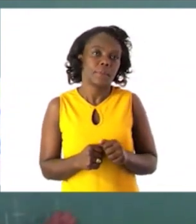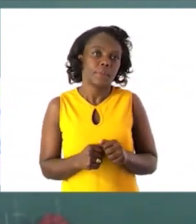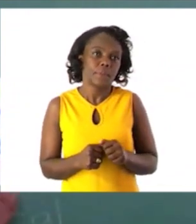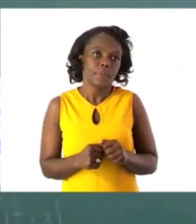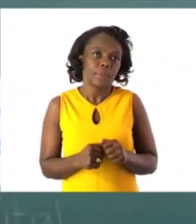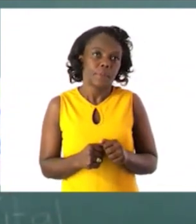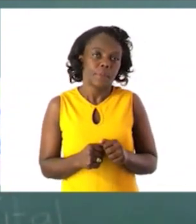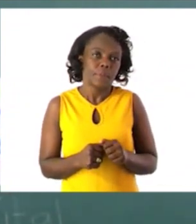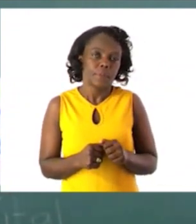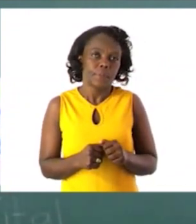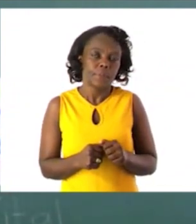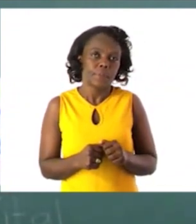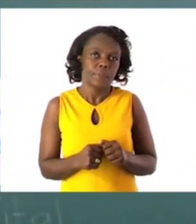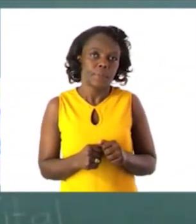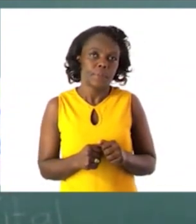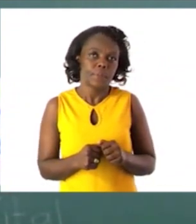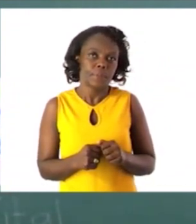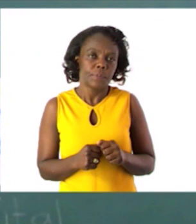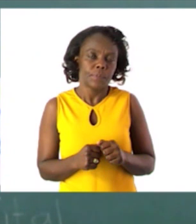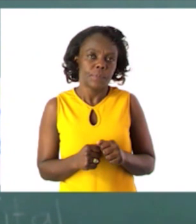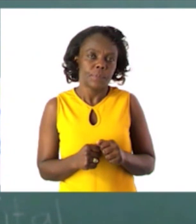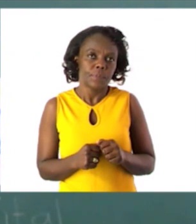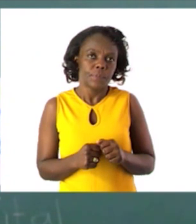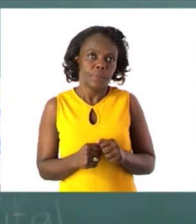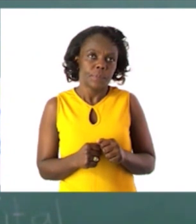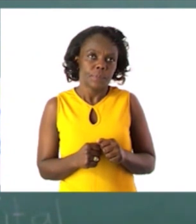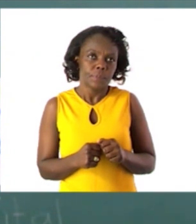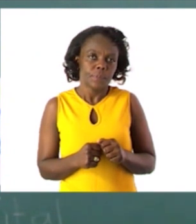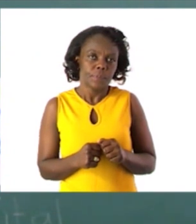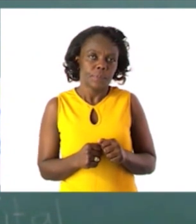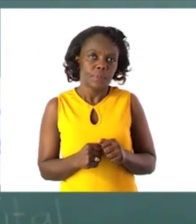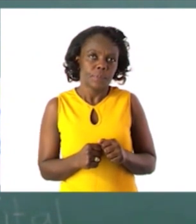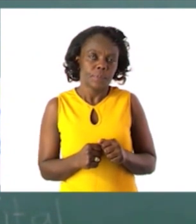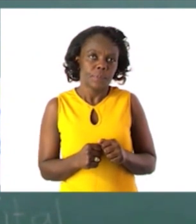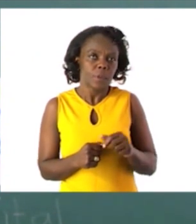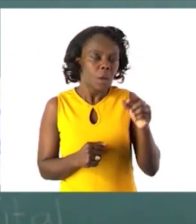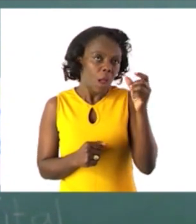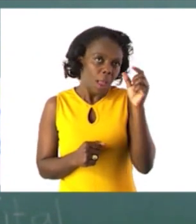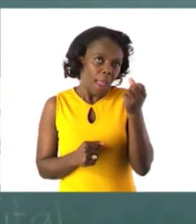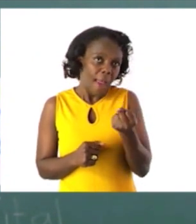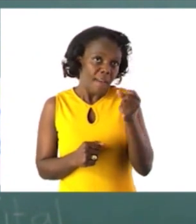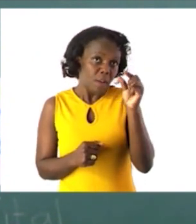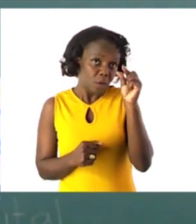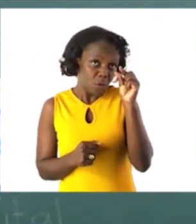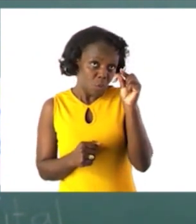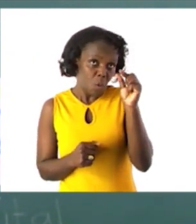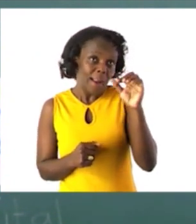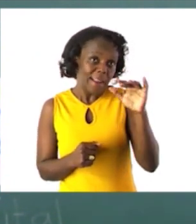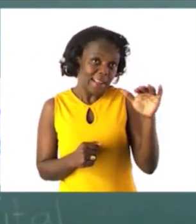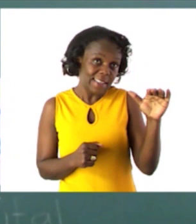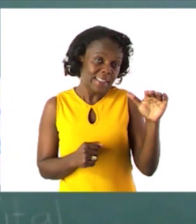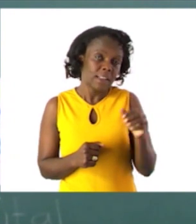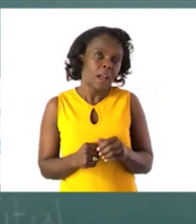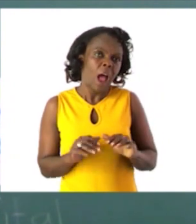letter. Okay, they are all capitals. And we have the small letters. How do we write these letters now to change